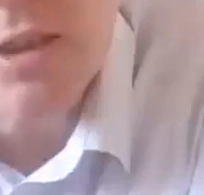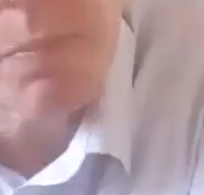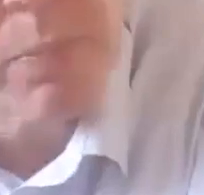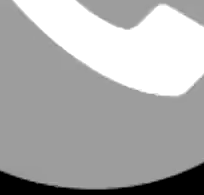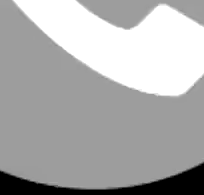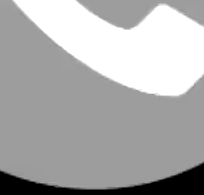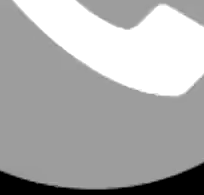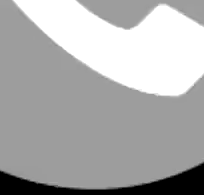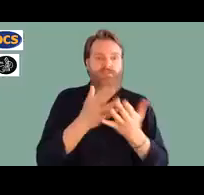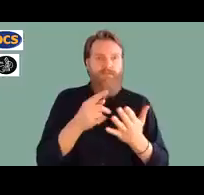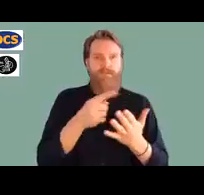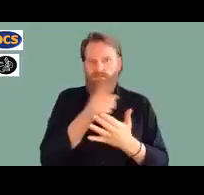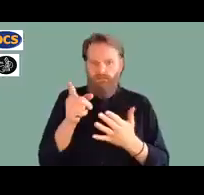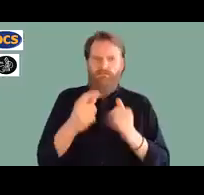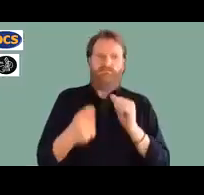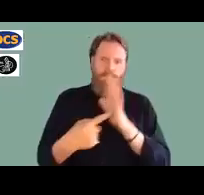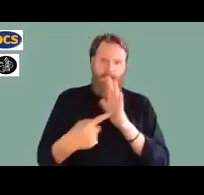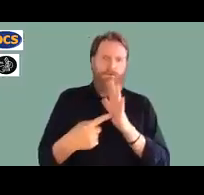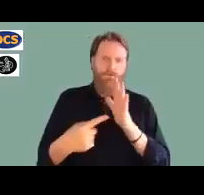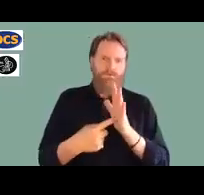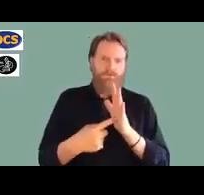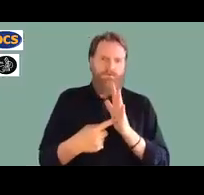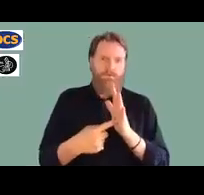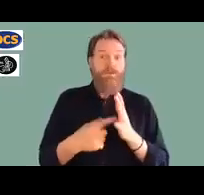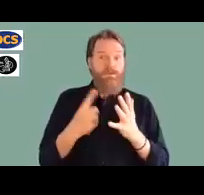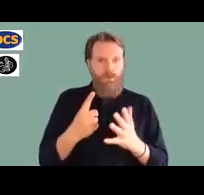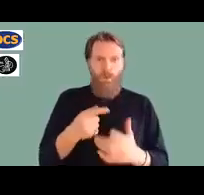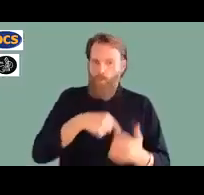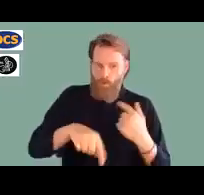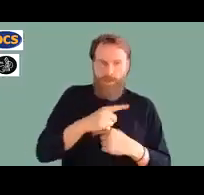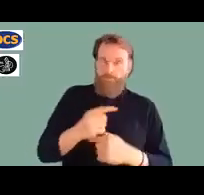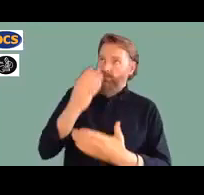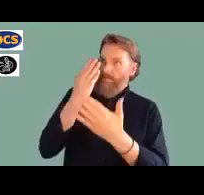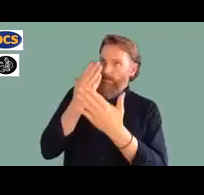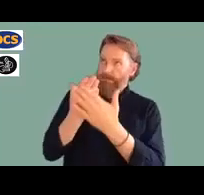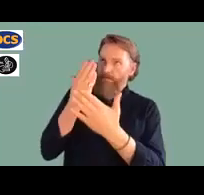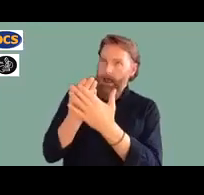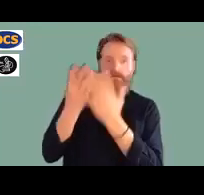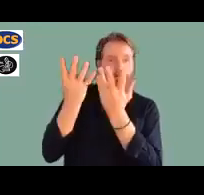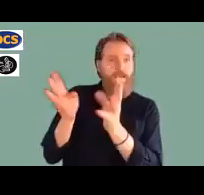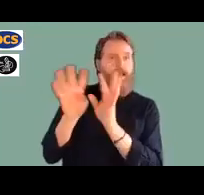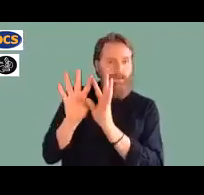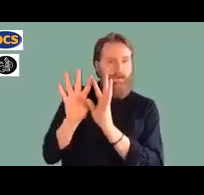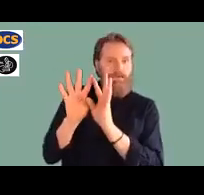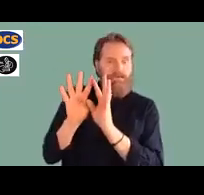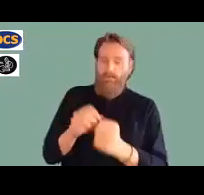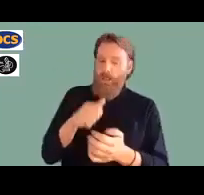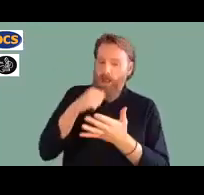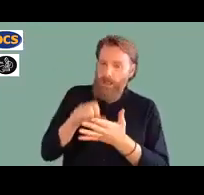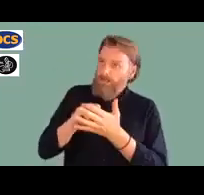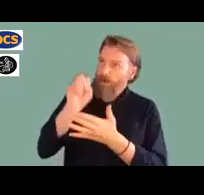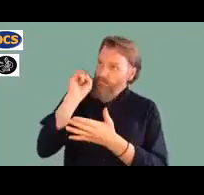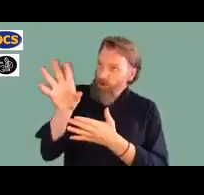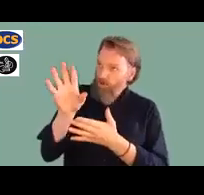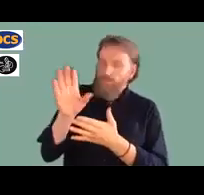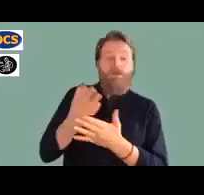to people. So we have tabled a series of demands, and I have written, and those demands include,